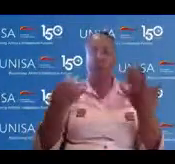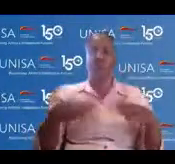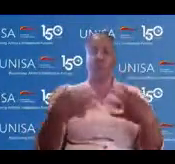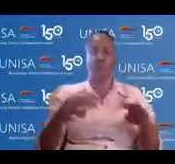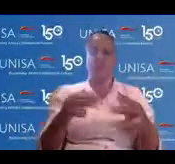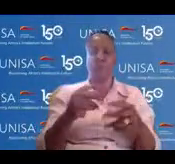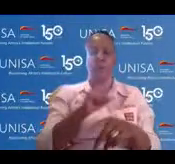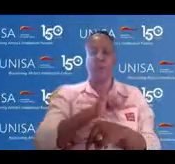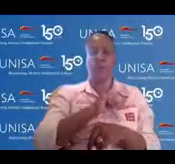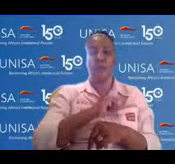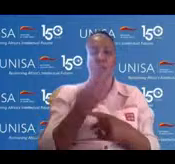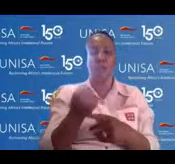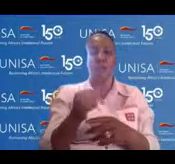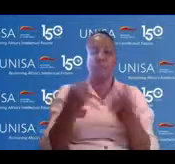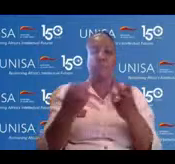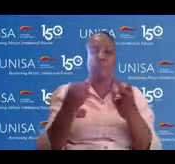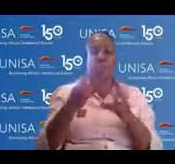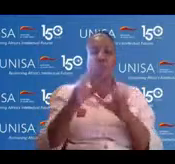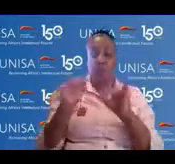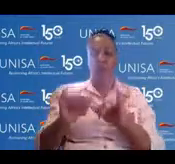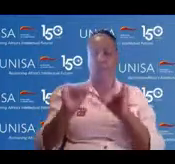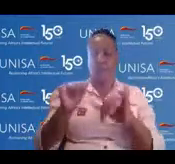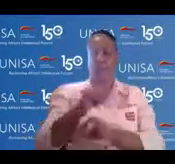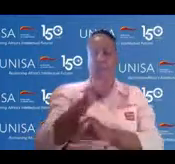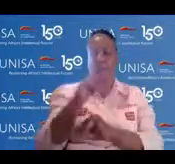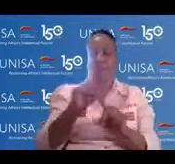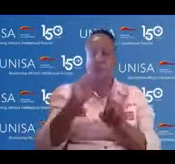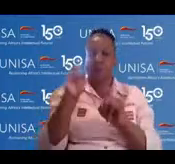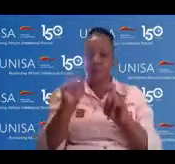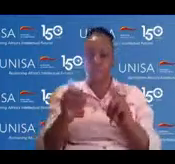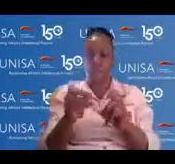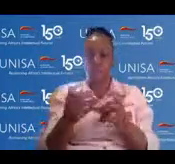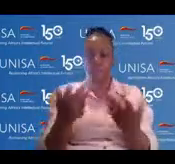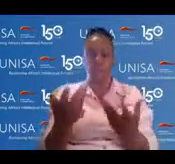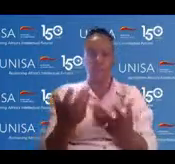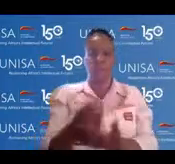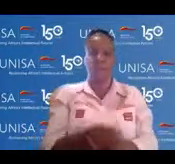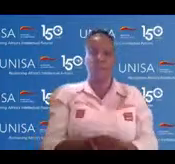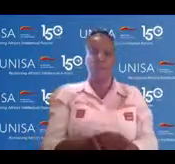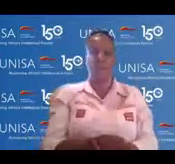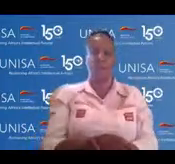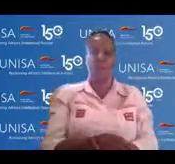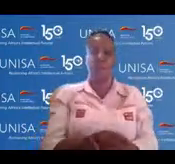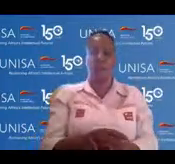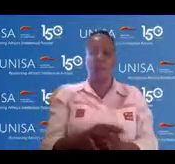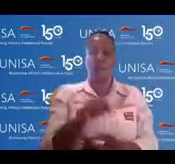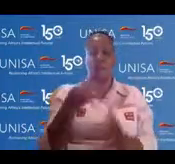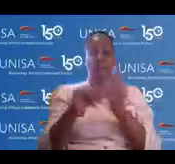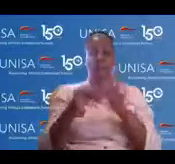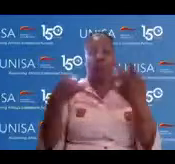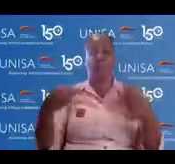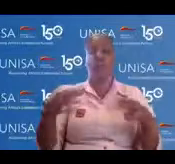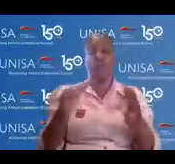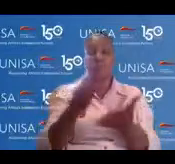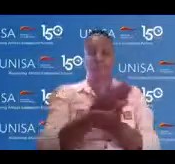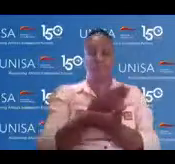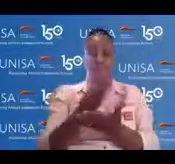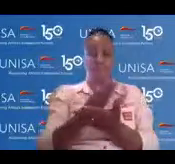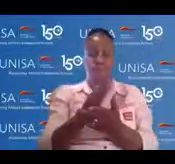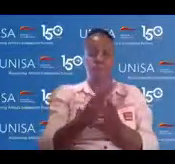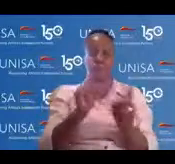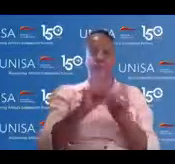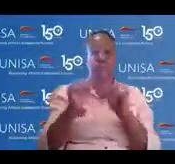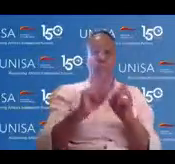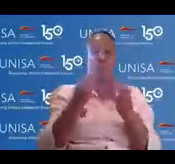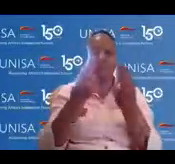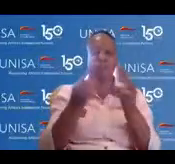for your inquiries. And then another important part when you communicate with the institution, you need to